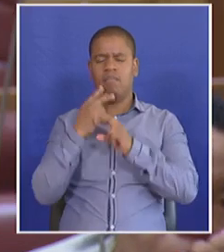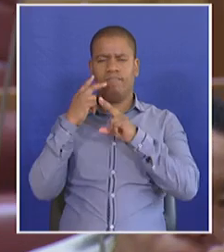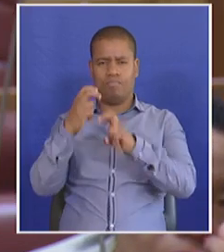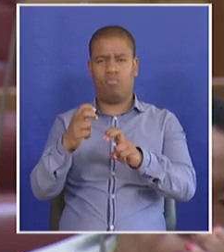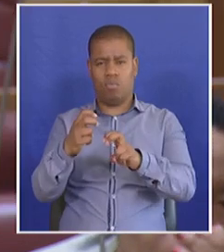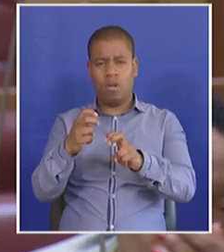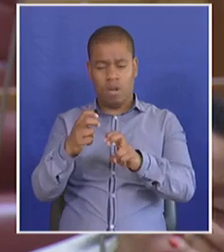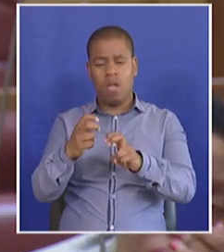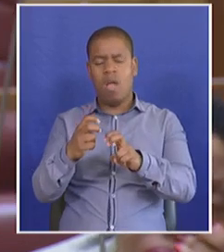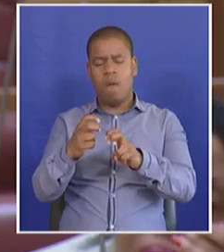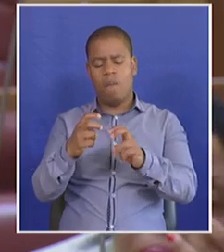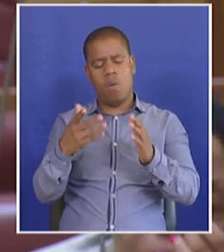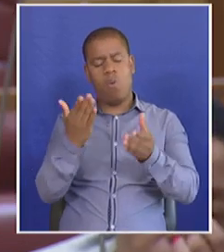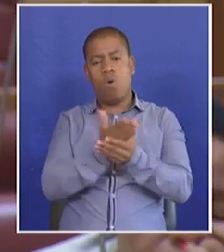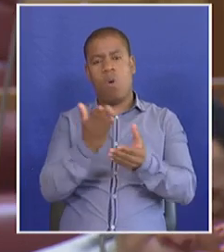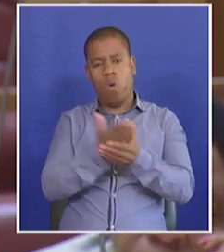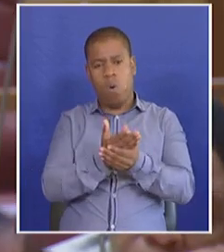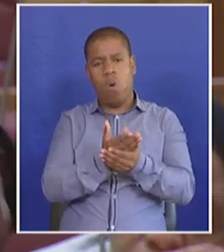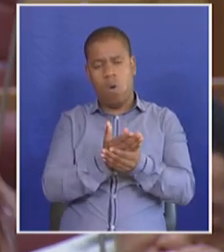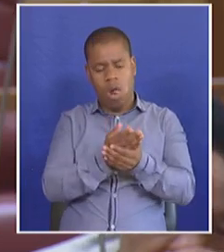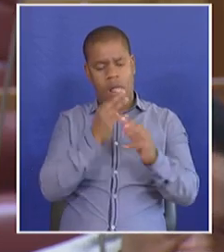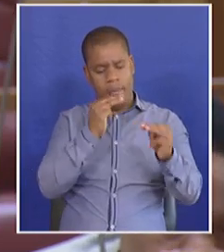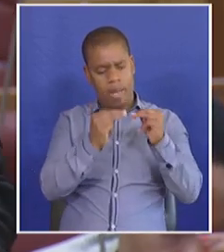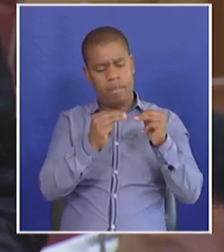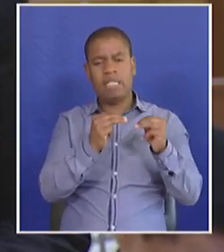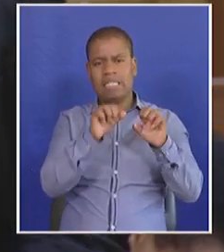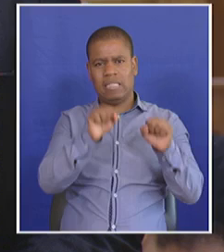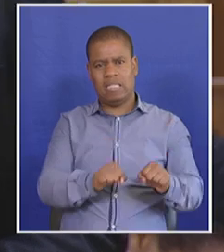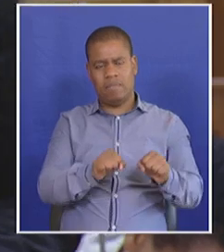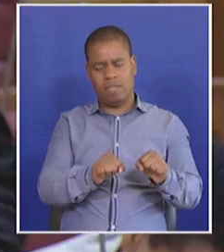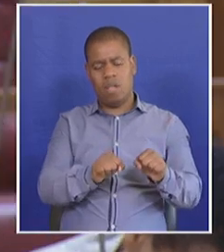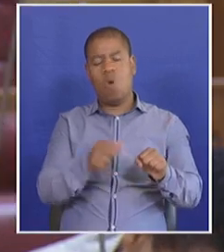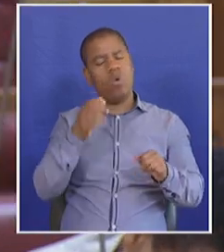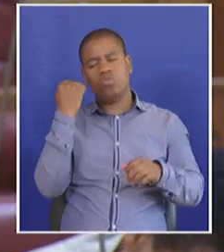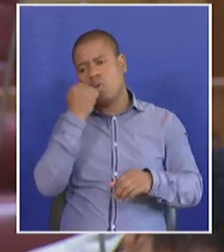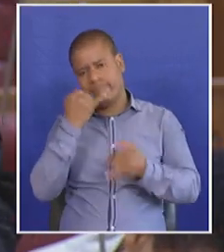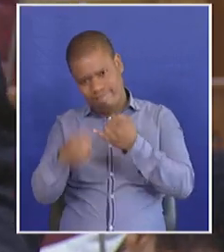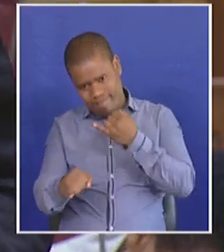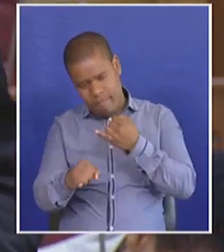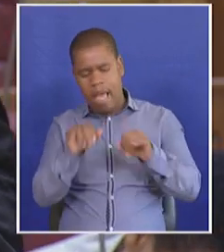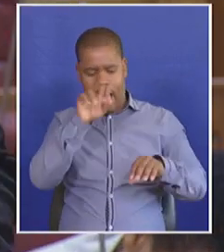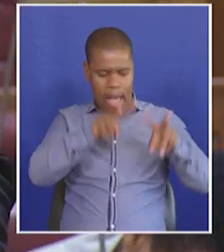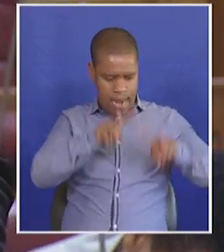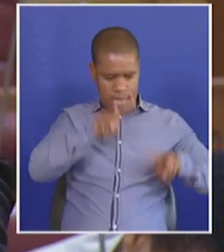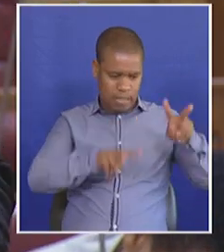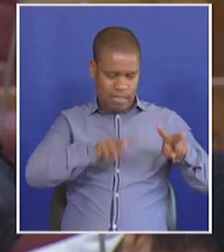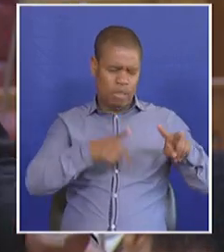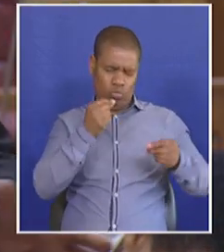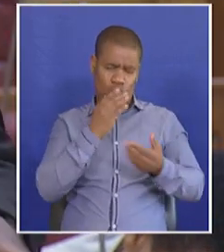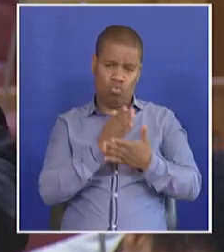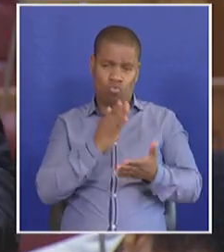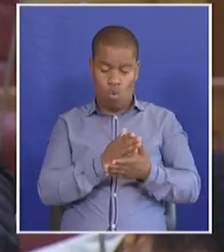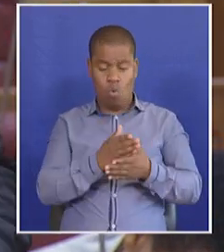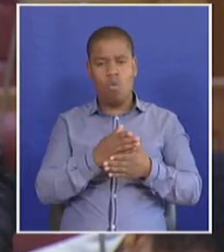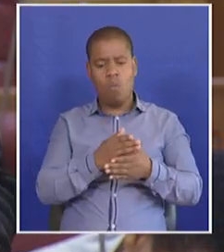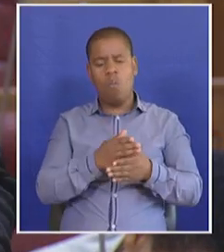case docket management system, analysis, not system, to look at necessarily